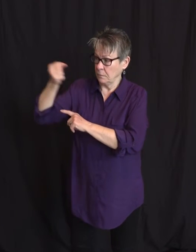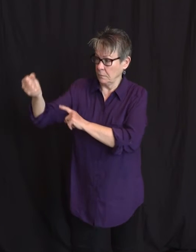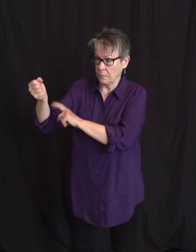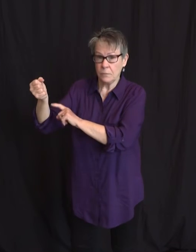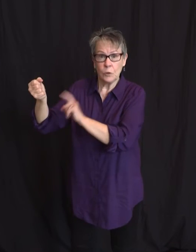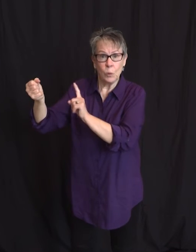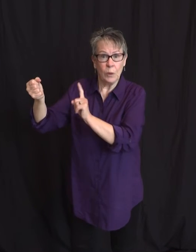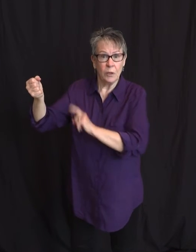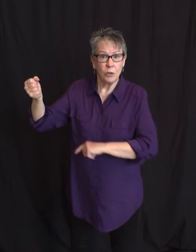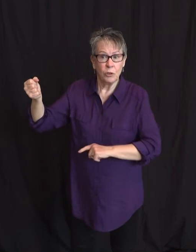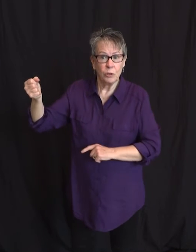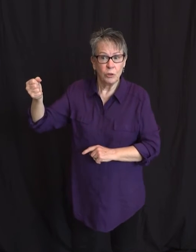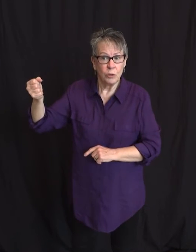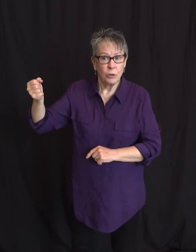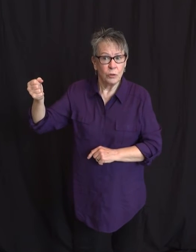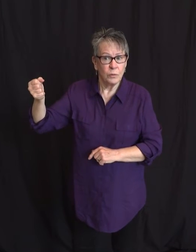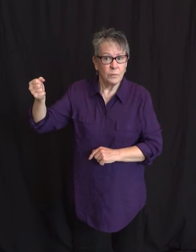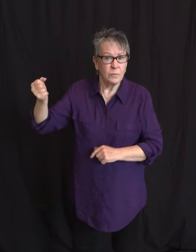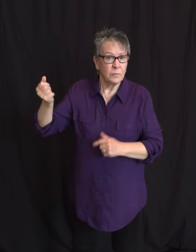located, and think